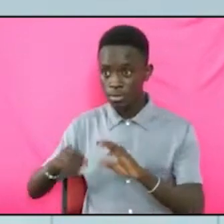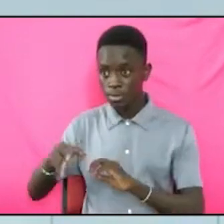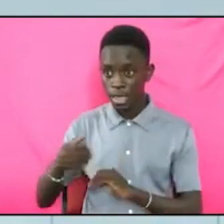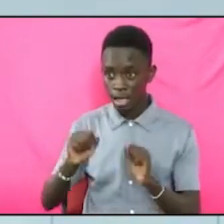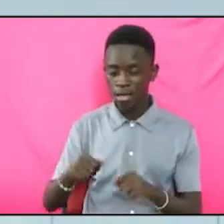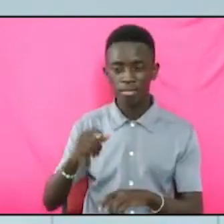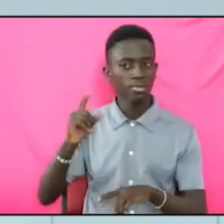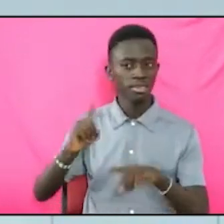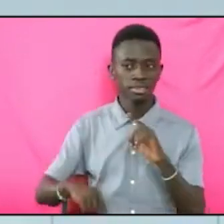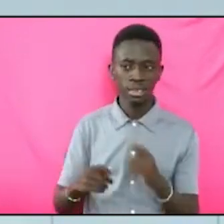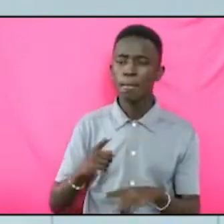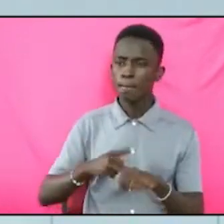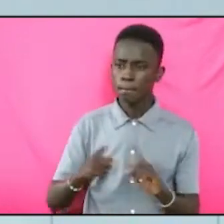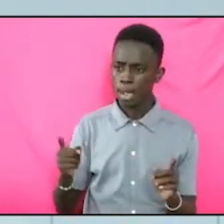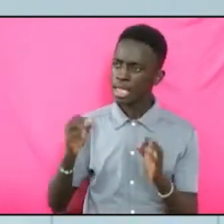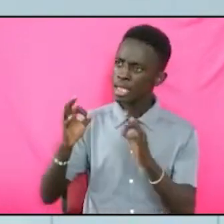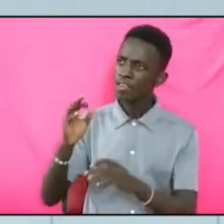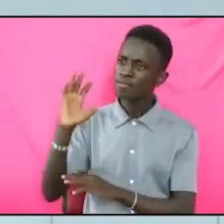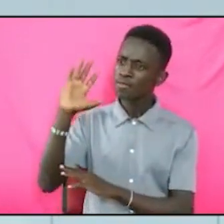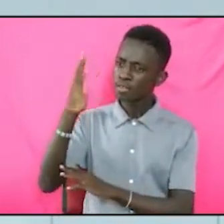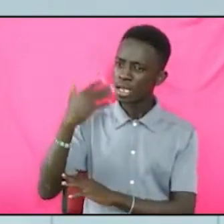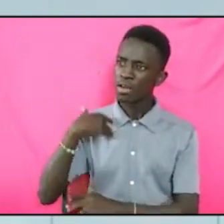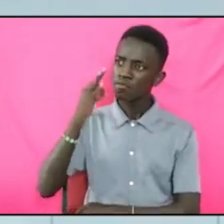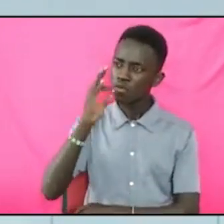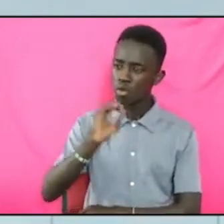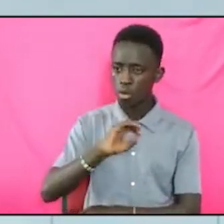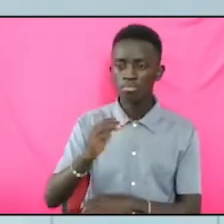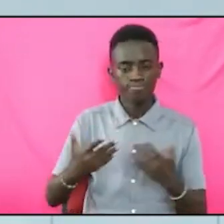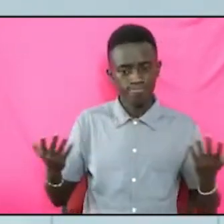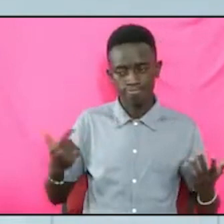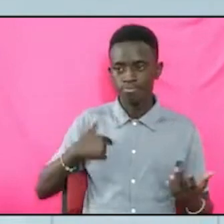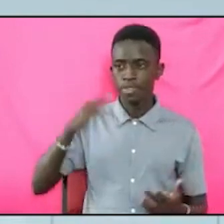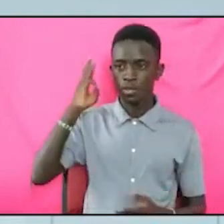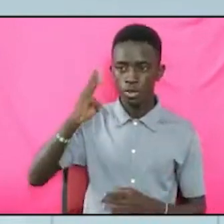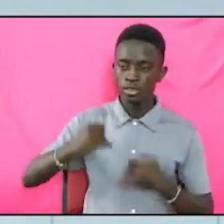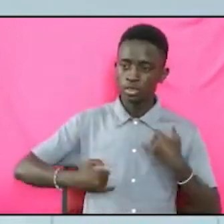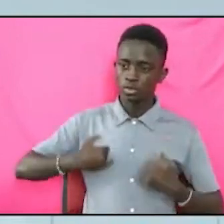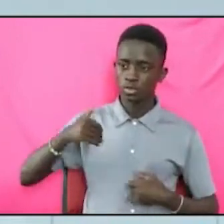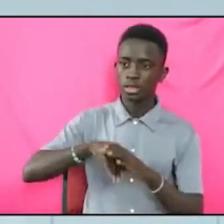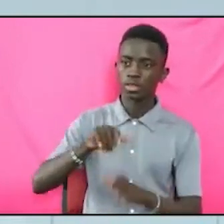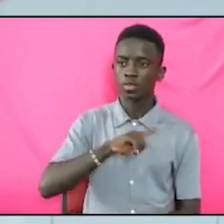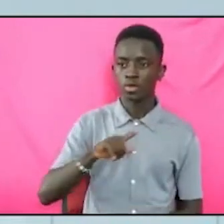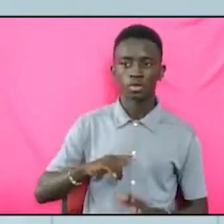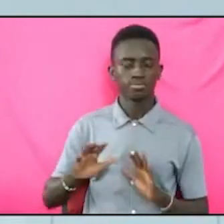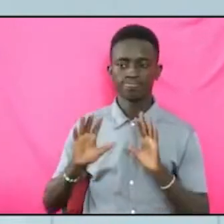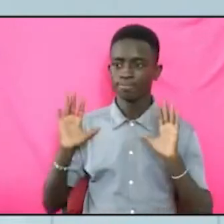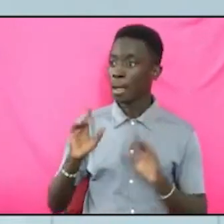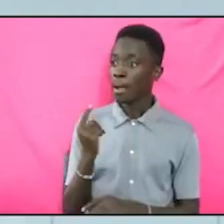Lord. I will exalt the God of my salvation." Habakkuk says, no matter what